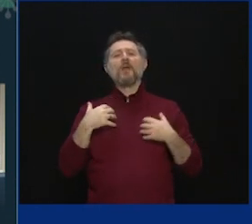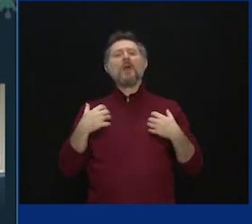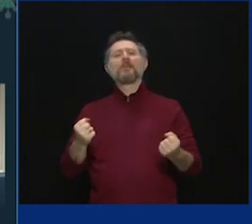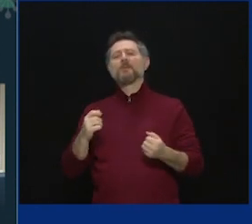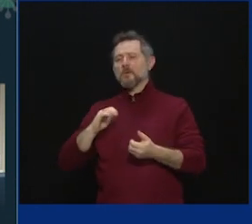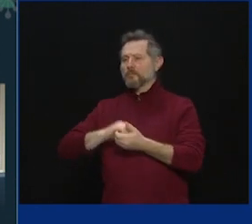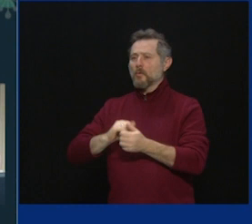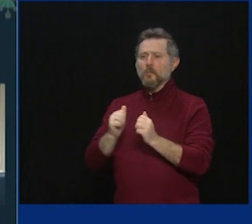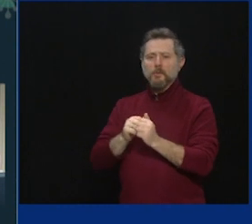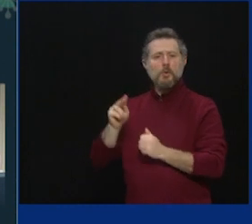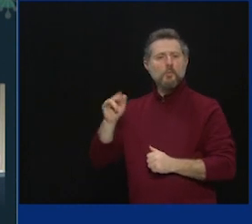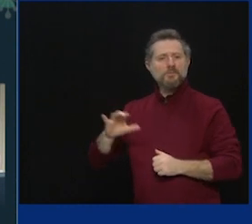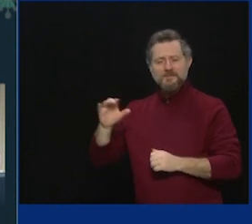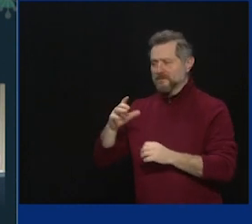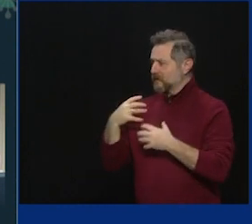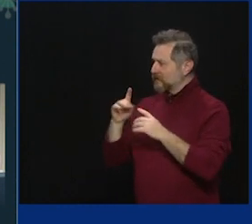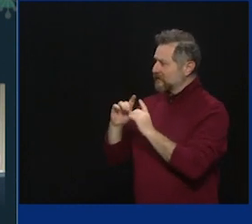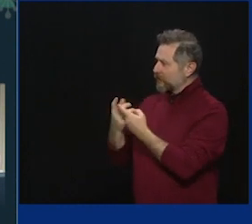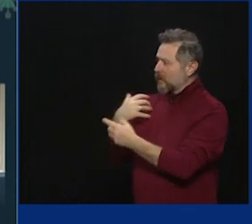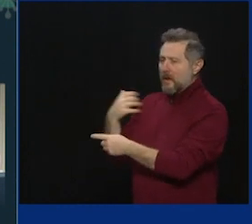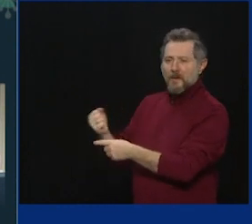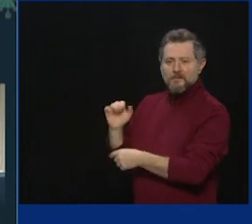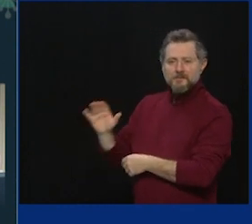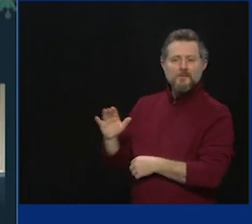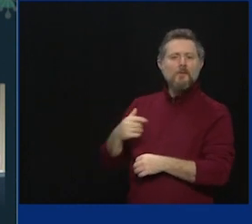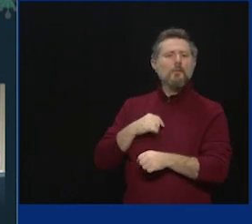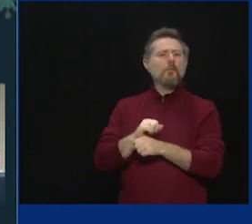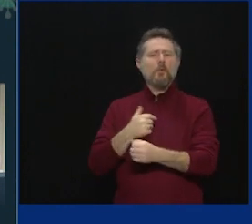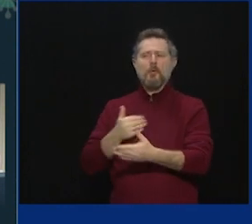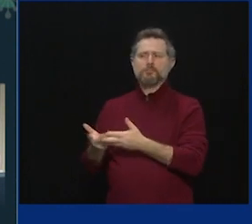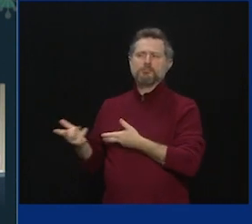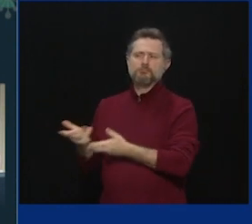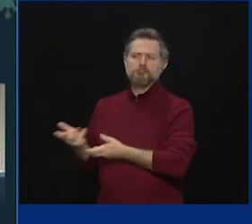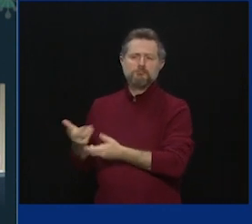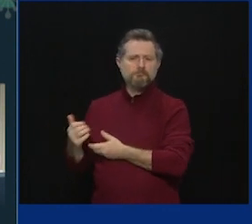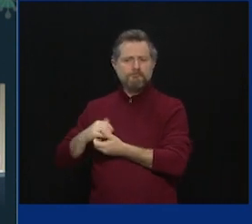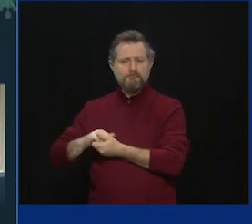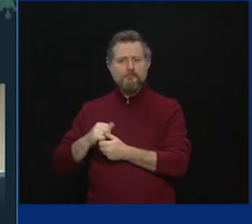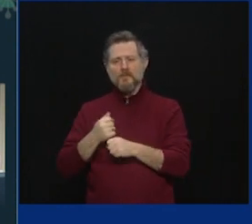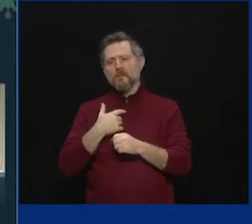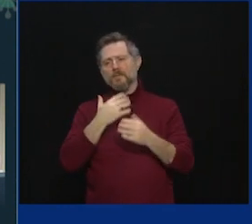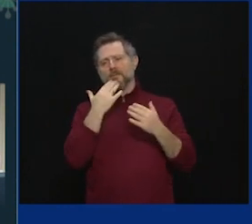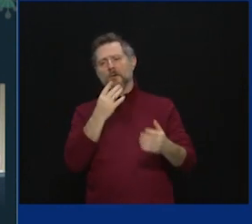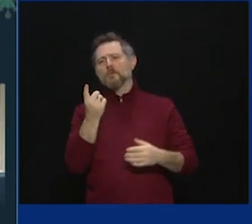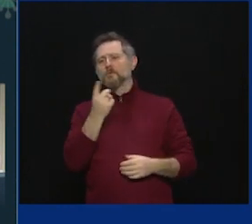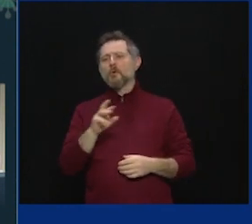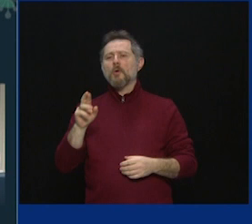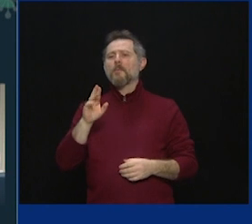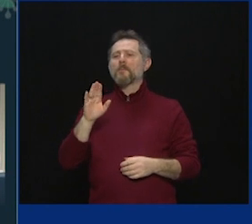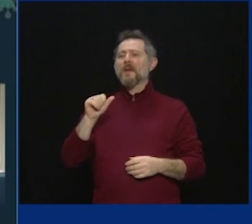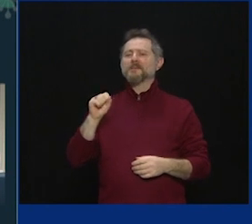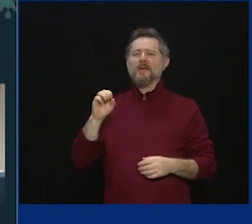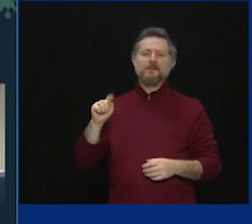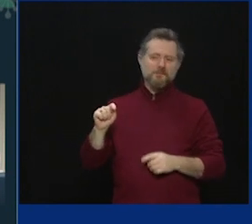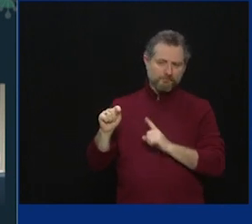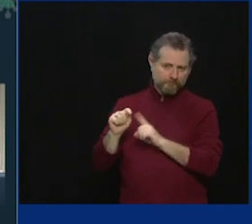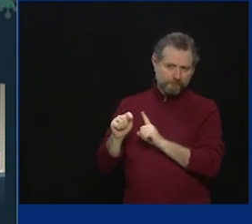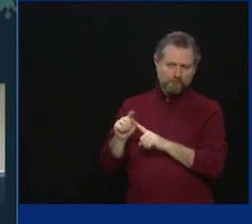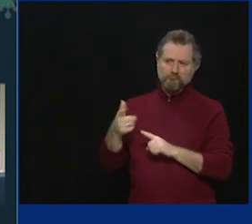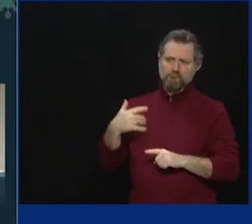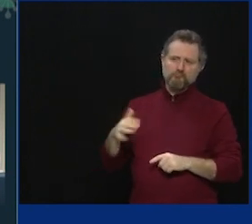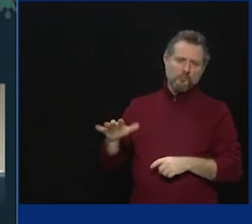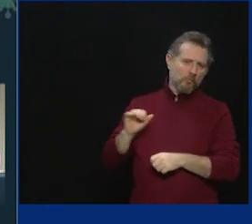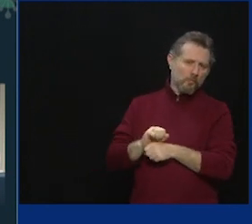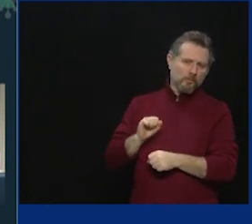very closely based on existing relationships. And again, our thanks to Dr. Mary Bassett and our entire health team for that outreach, which is